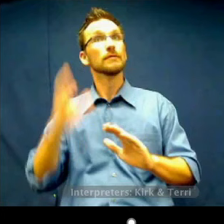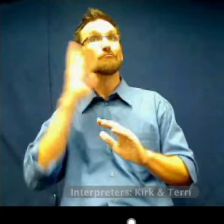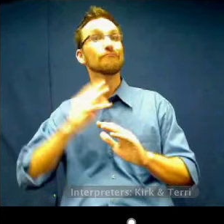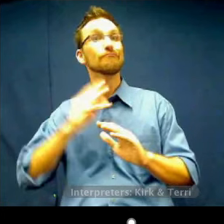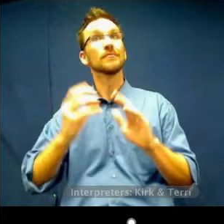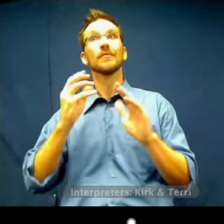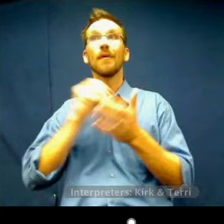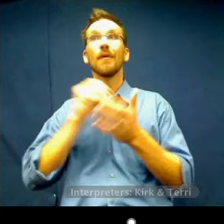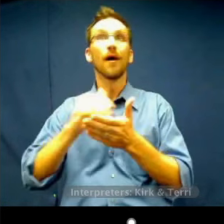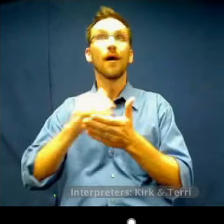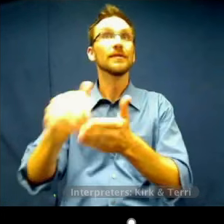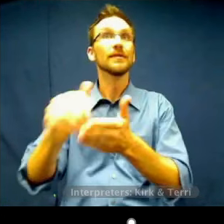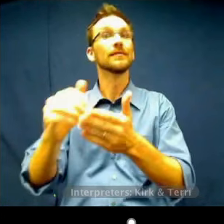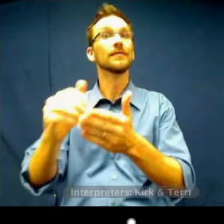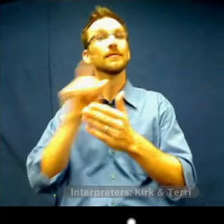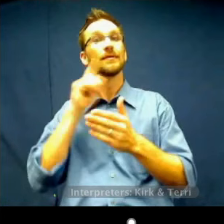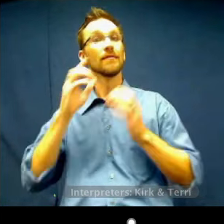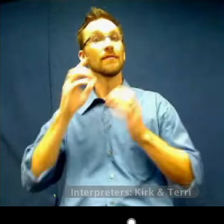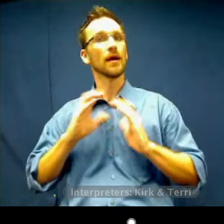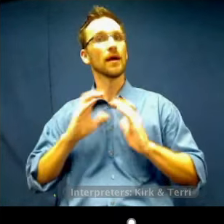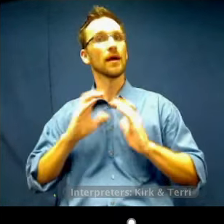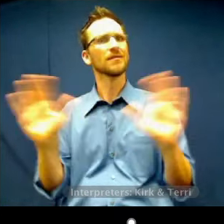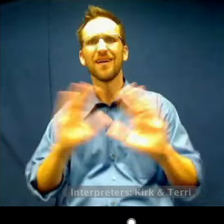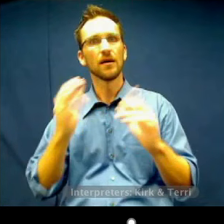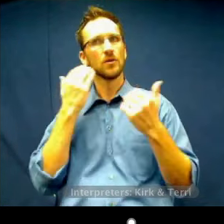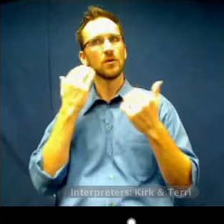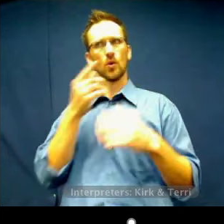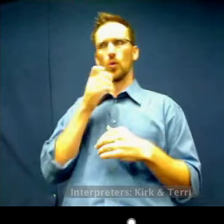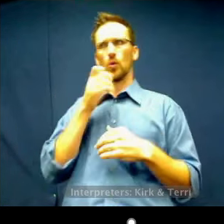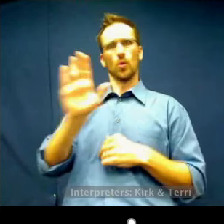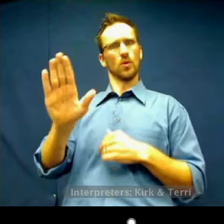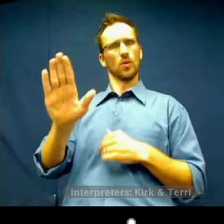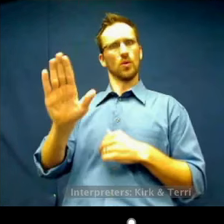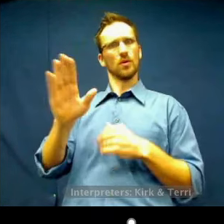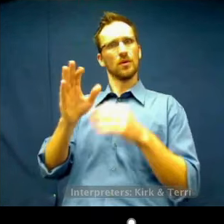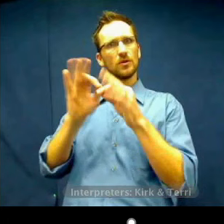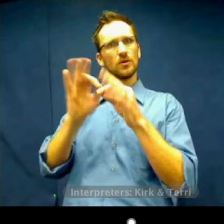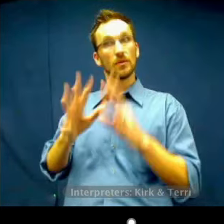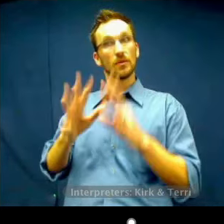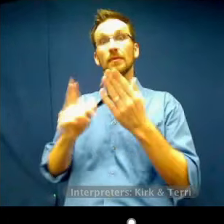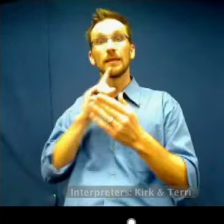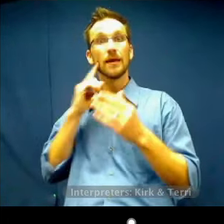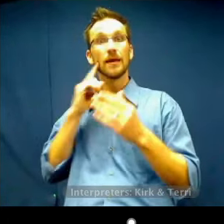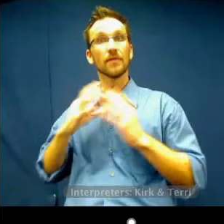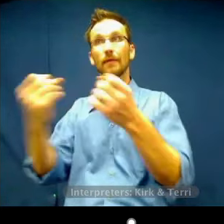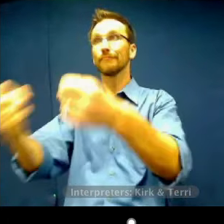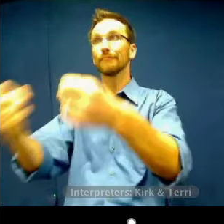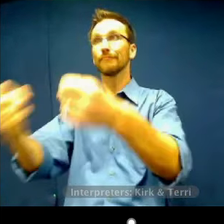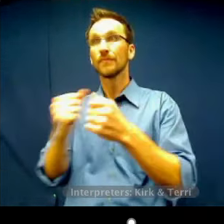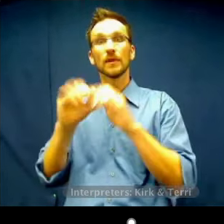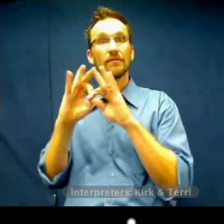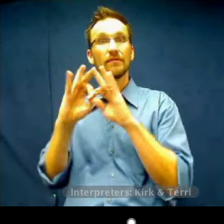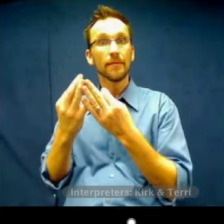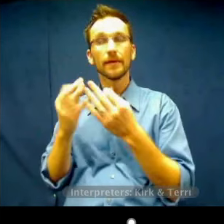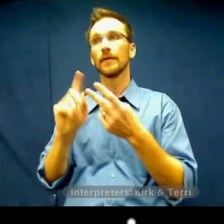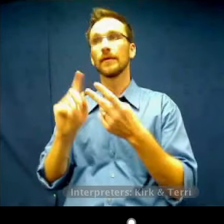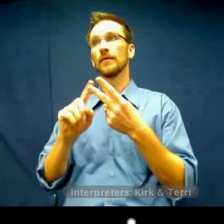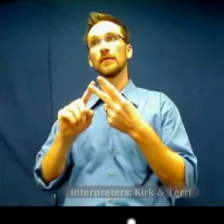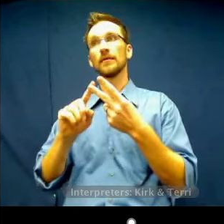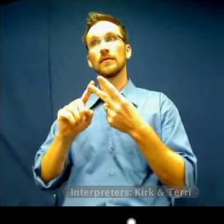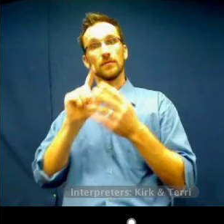who's interpreting. You don't know if it's a family member that they brought with them, or if the attorney actually hired a professional